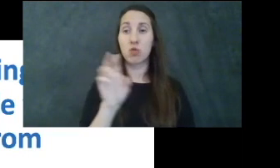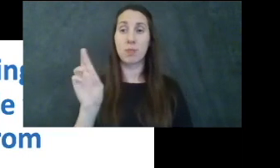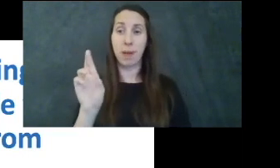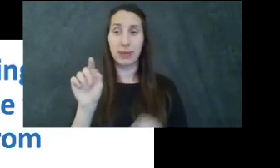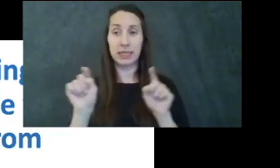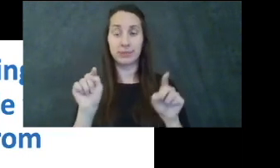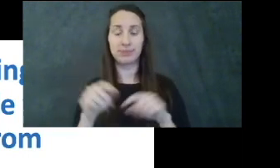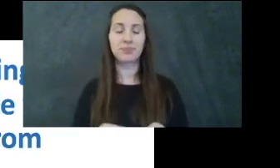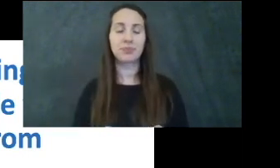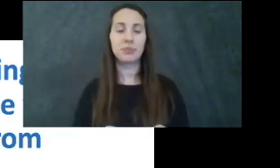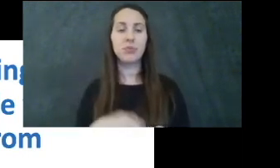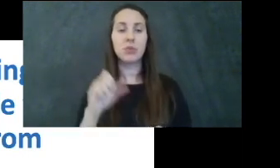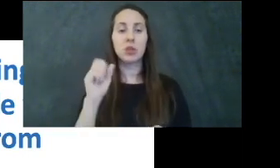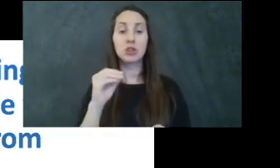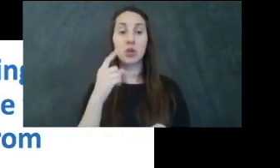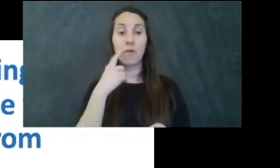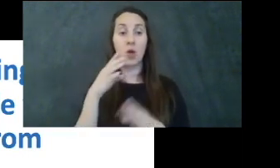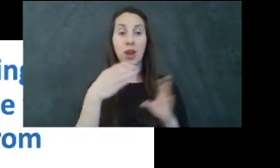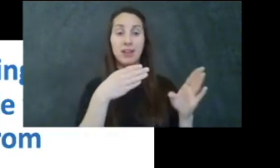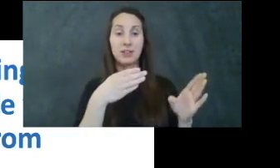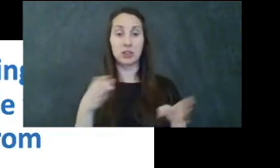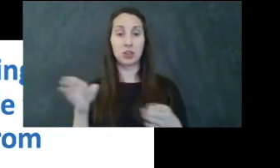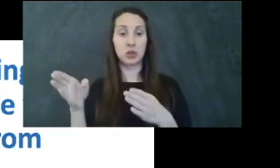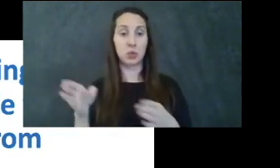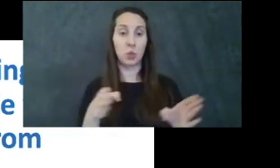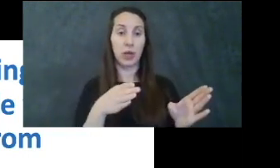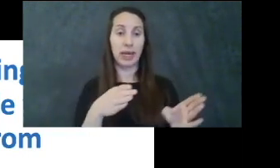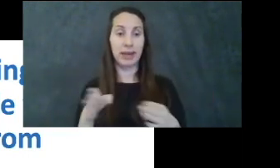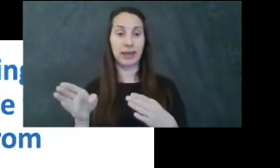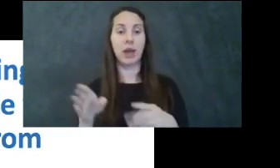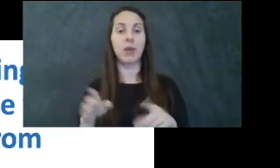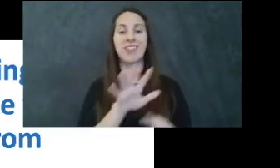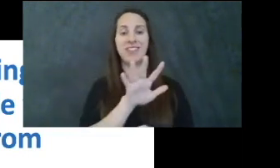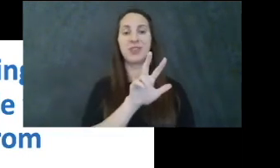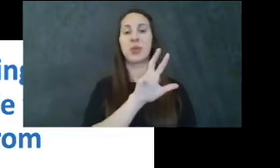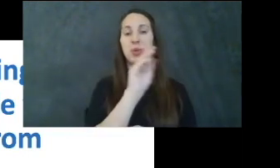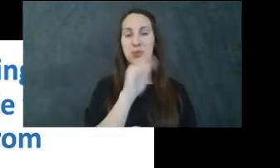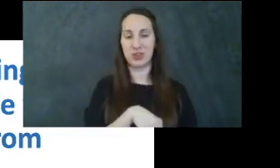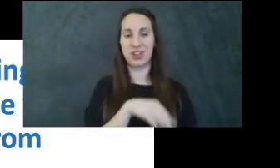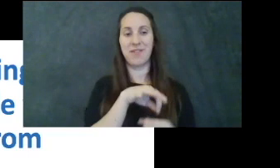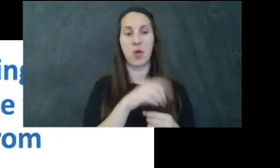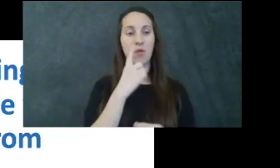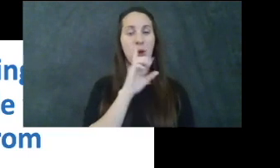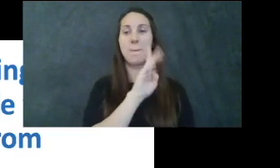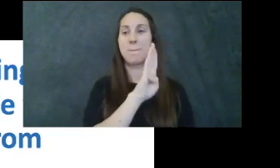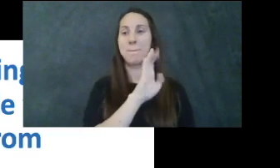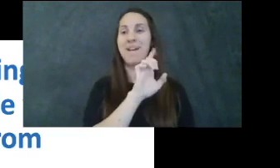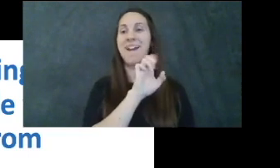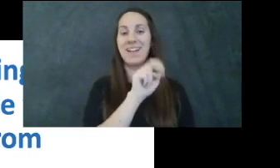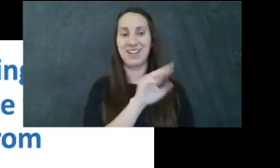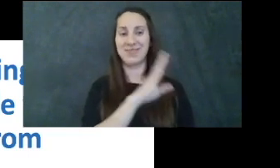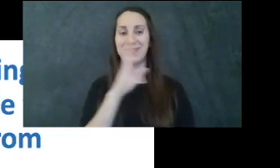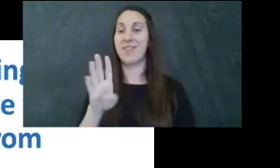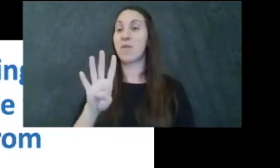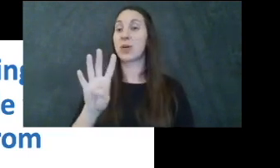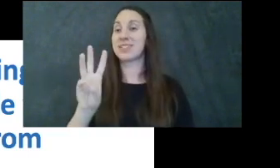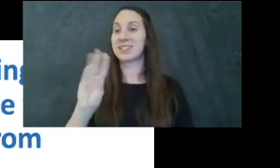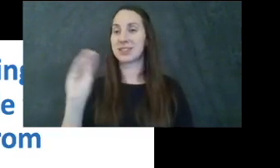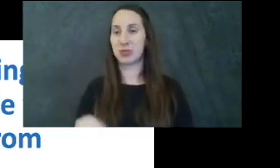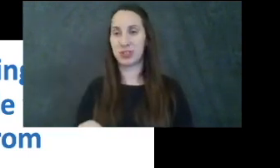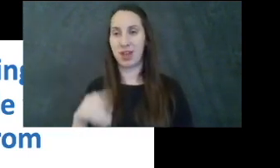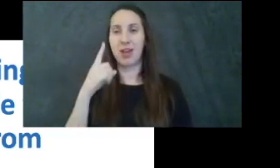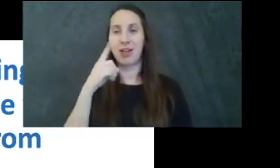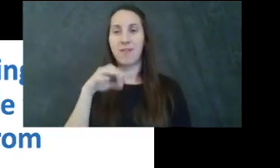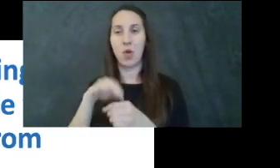constituency, talking about these issues was underdone, frankly, and it influenced votes, and it took votes in